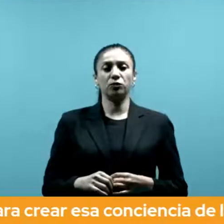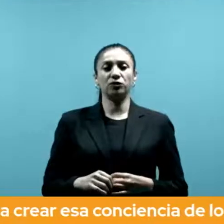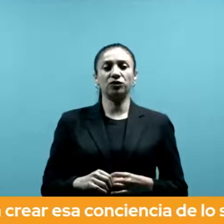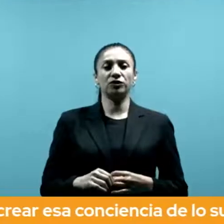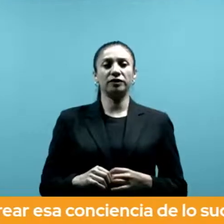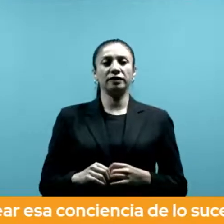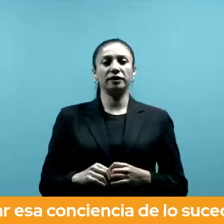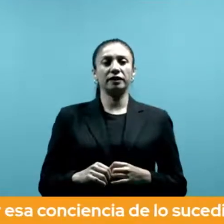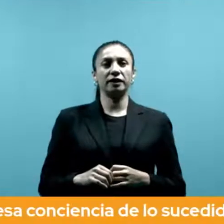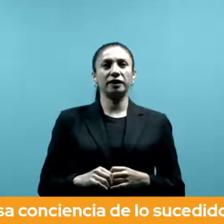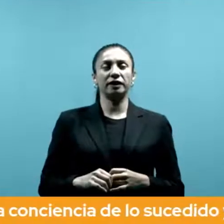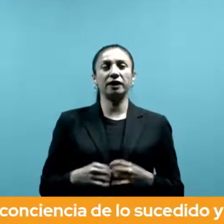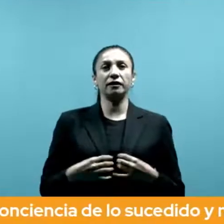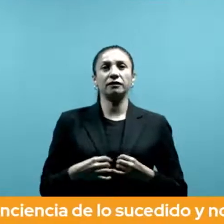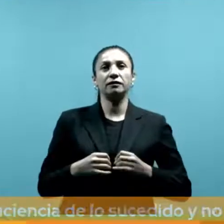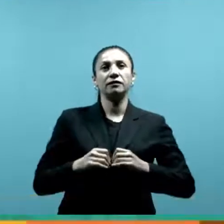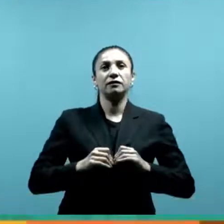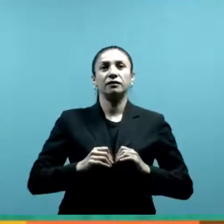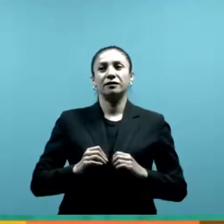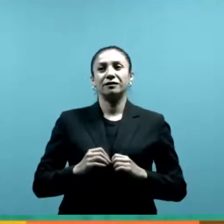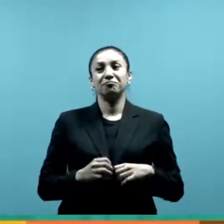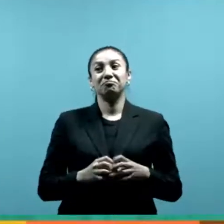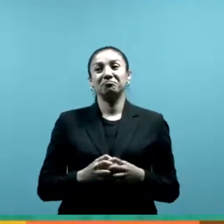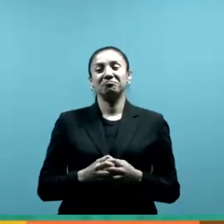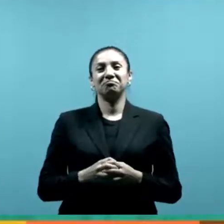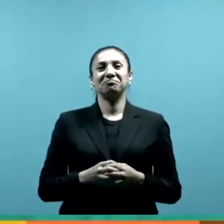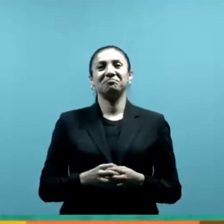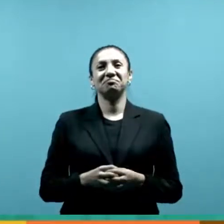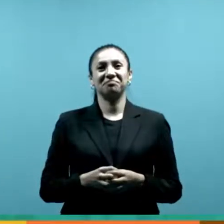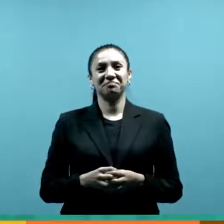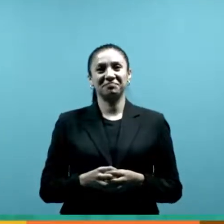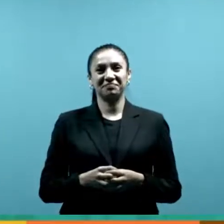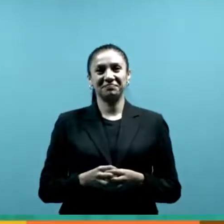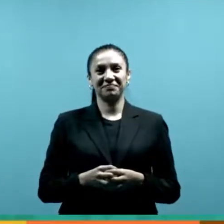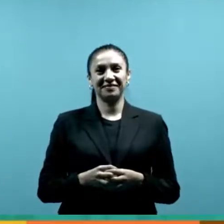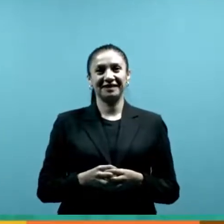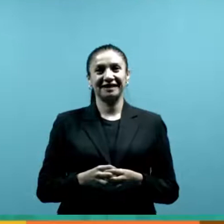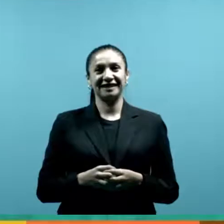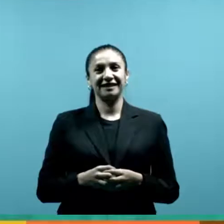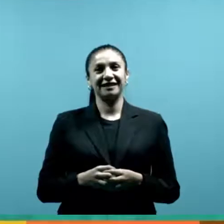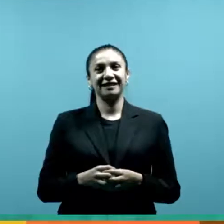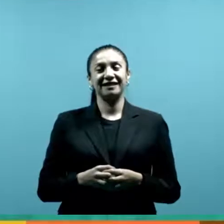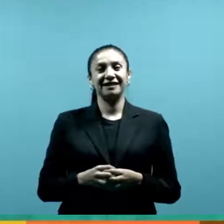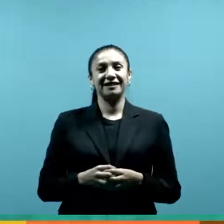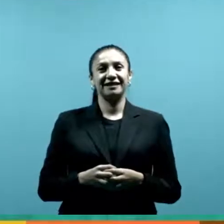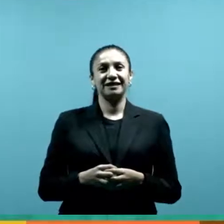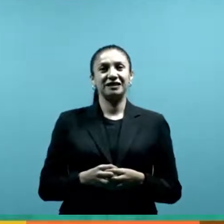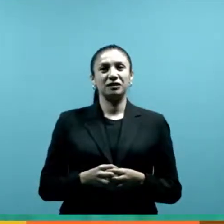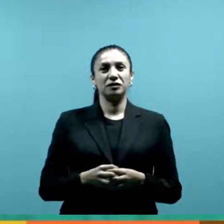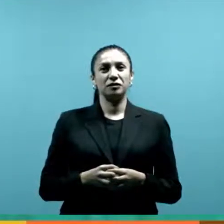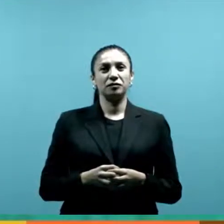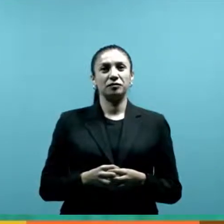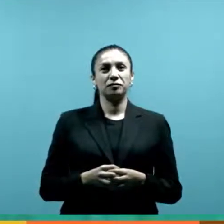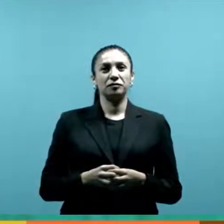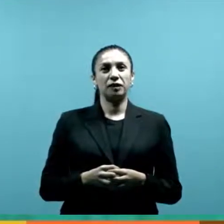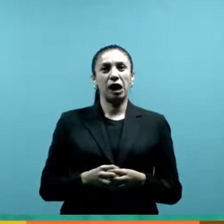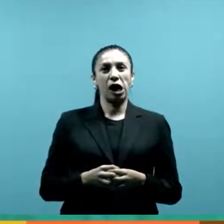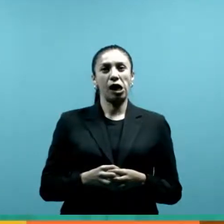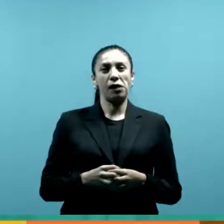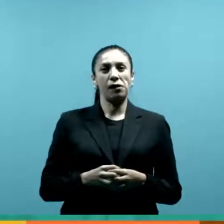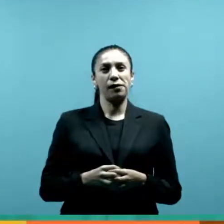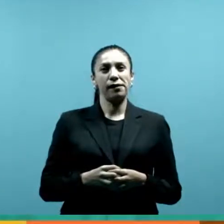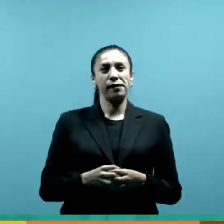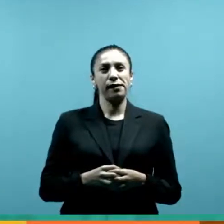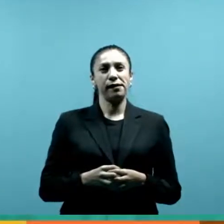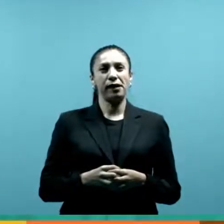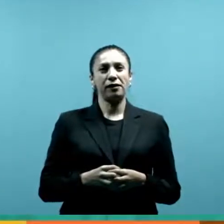the world where ideologies of hatred exist, where all the things that led to the tragedy of 80 years